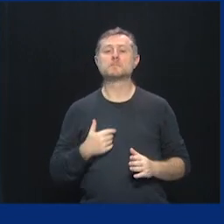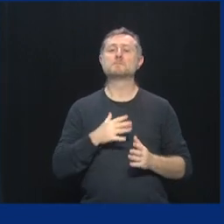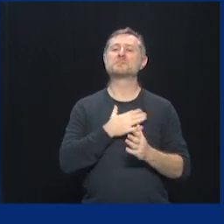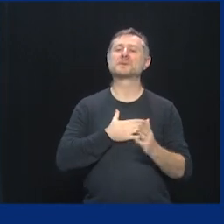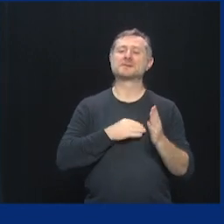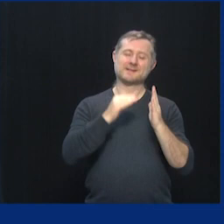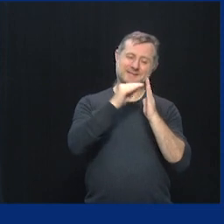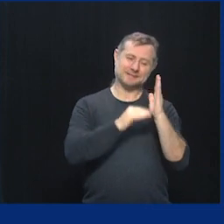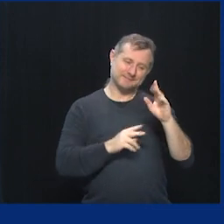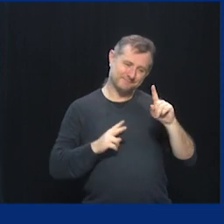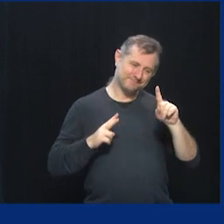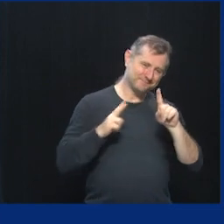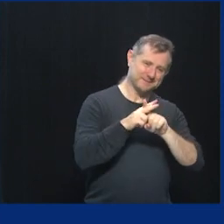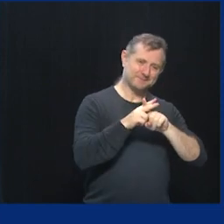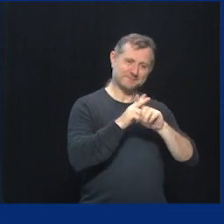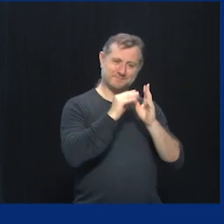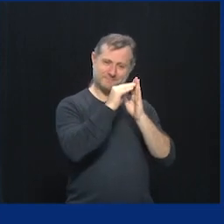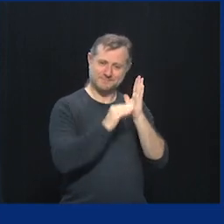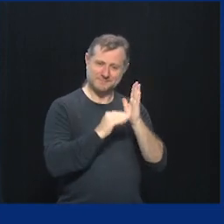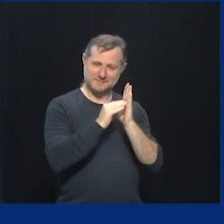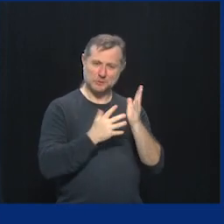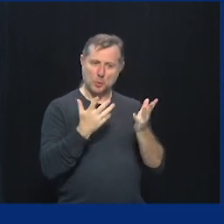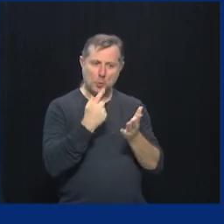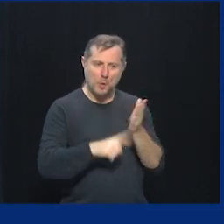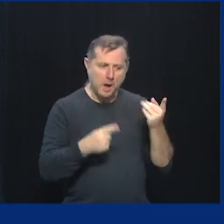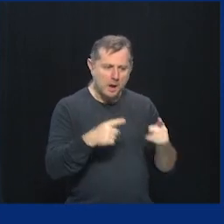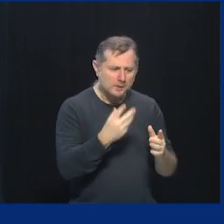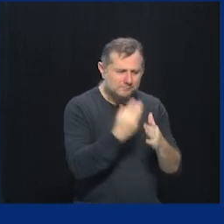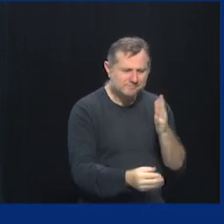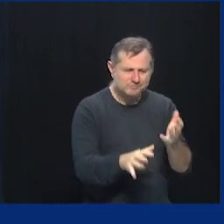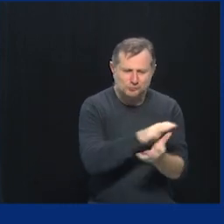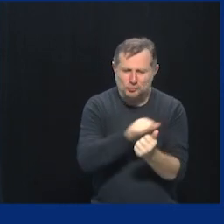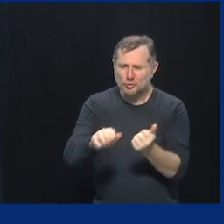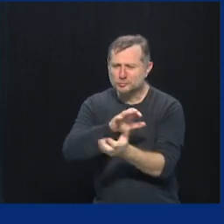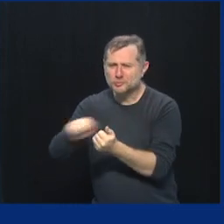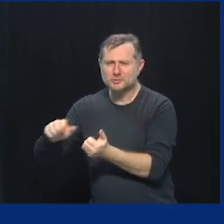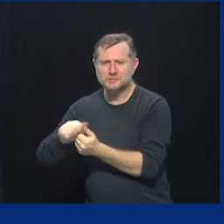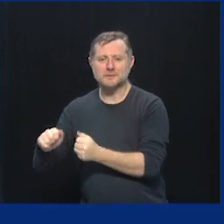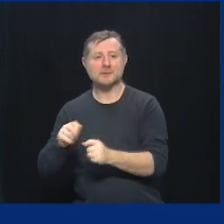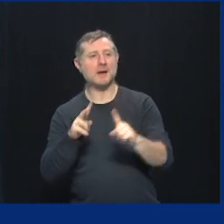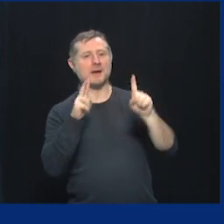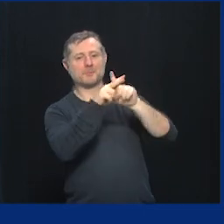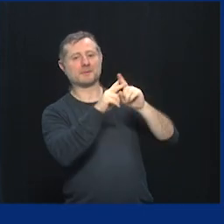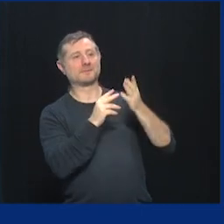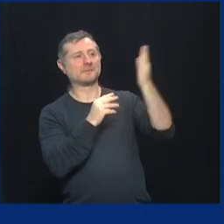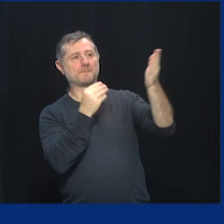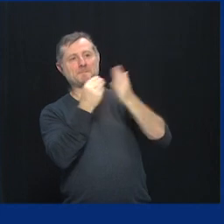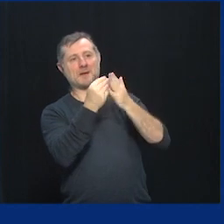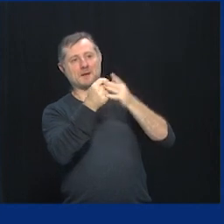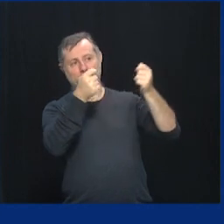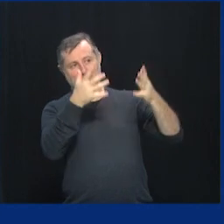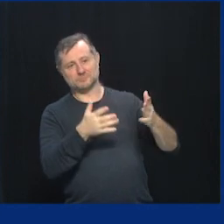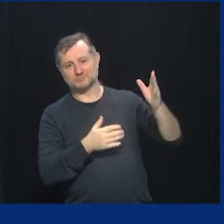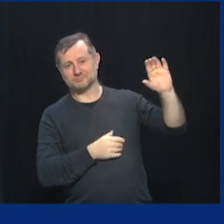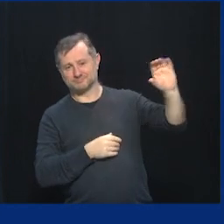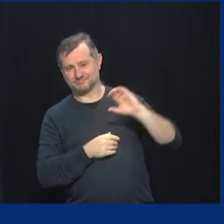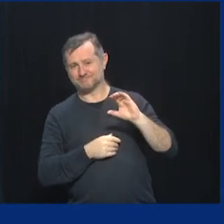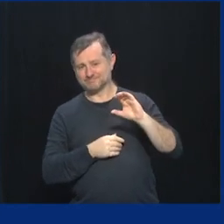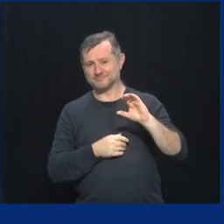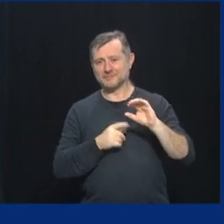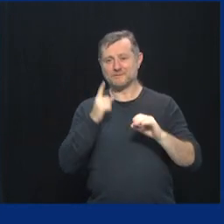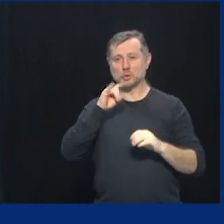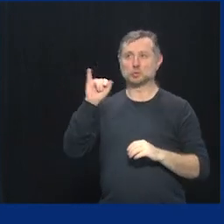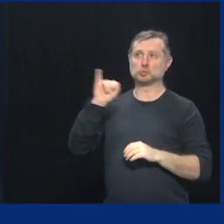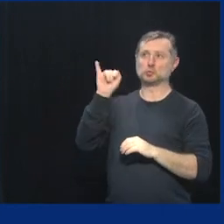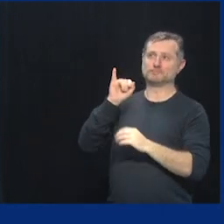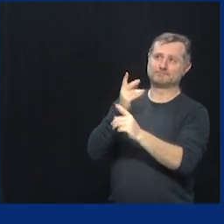here. Put a claim in with the comptroller as well as with your insurance companies as well. I know that a lot of residents struggle with flood